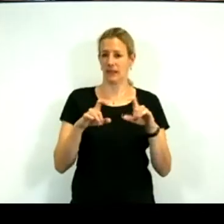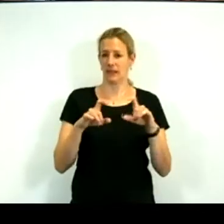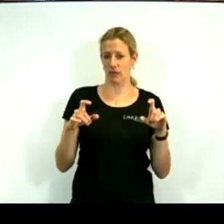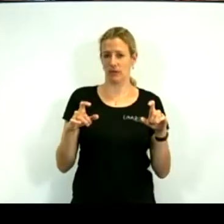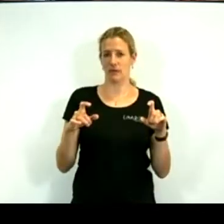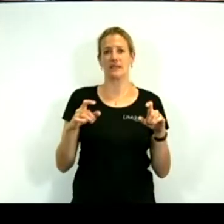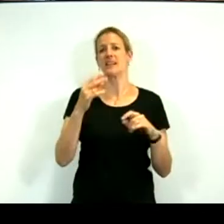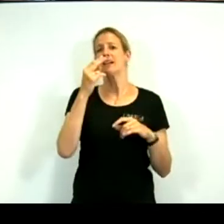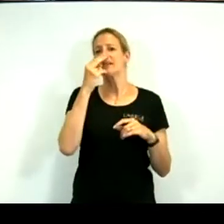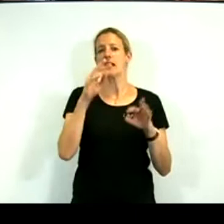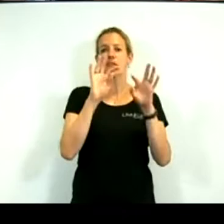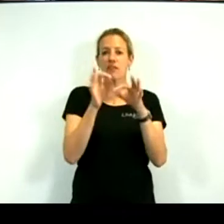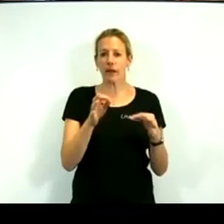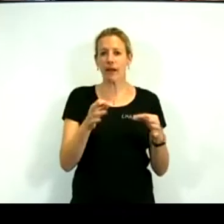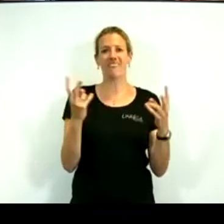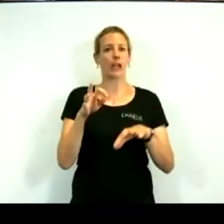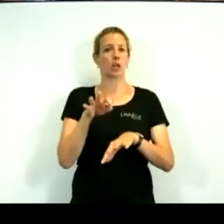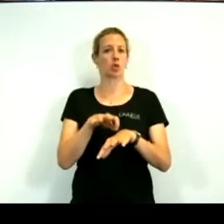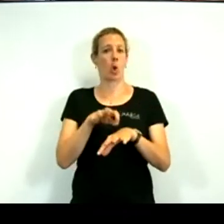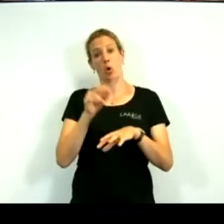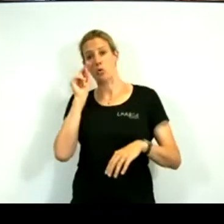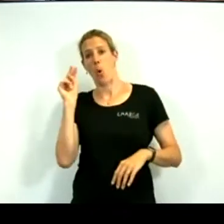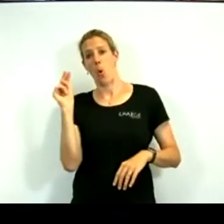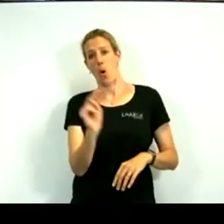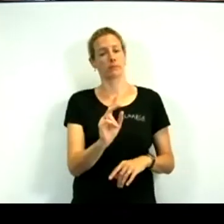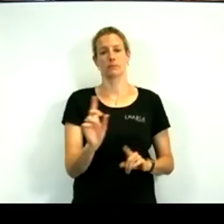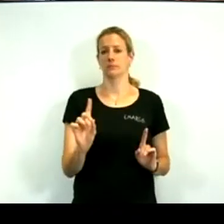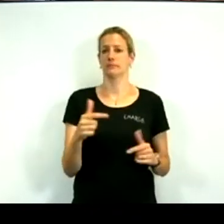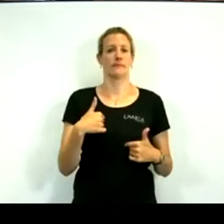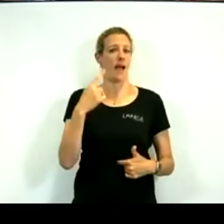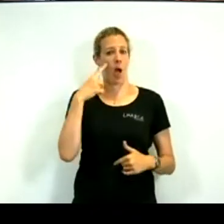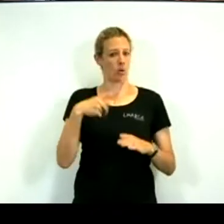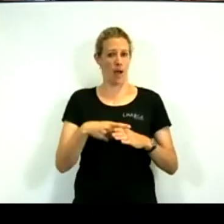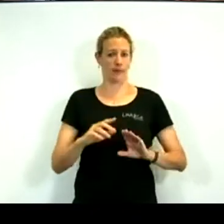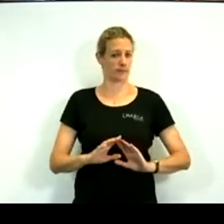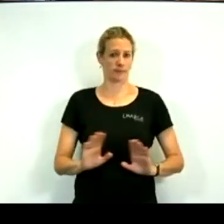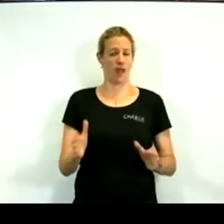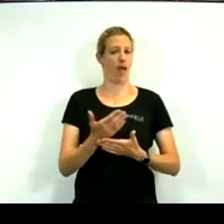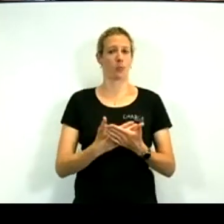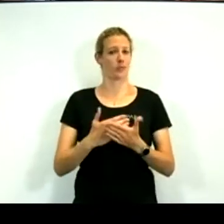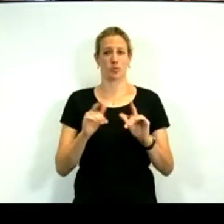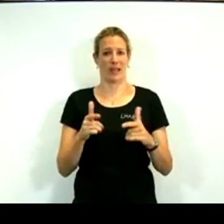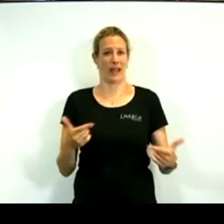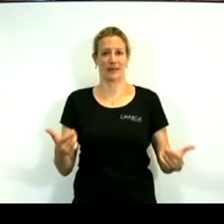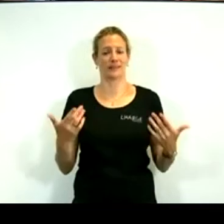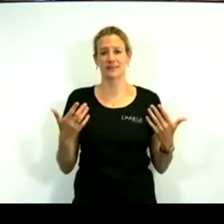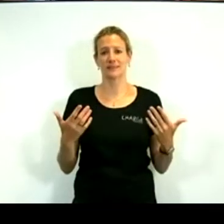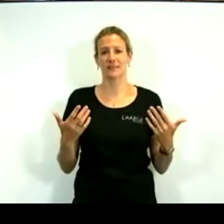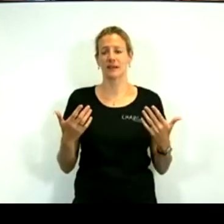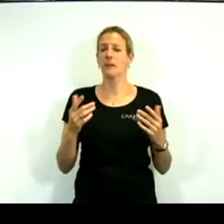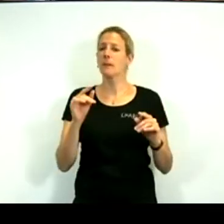ophthalmologist. I'm not even trained in visual impairment as such. I'm talking